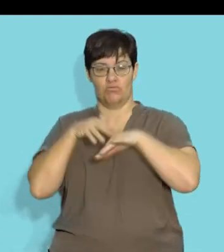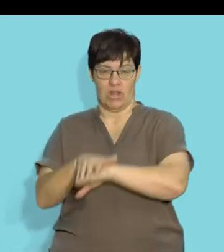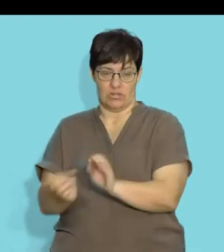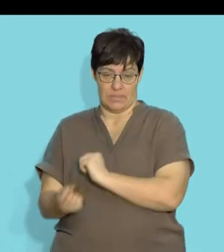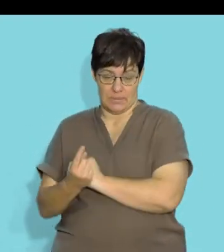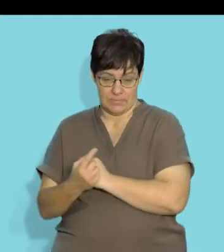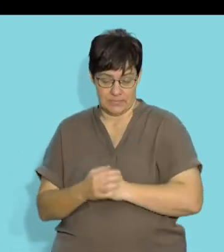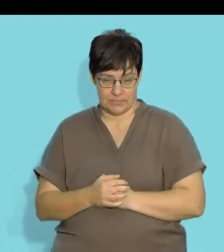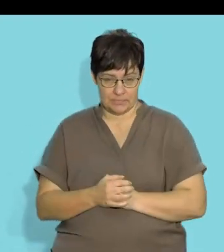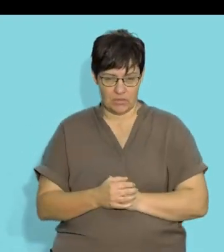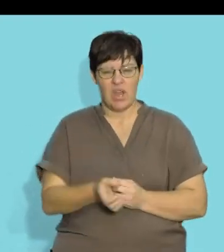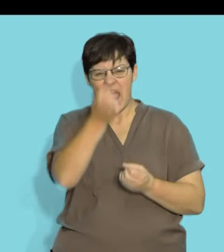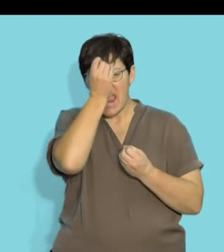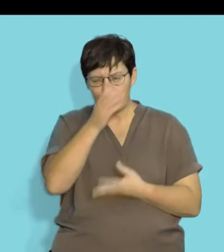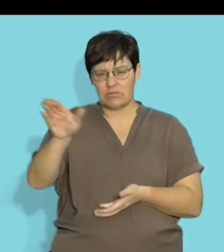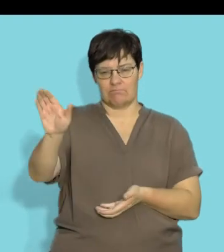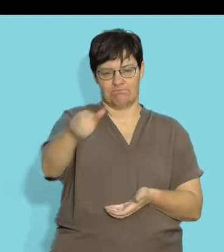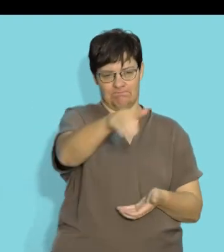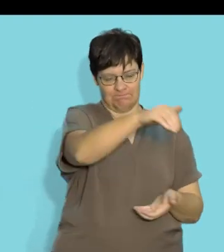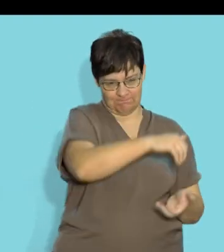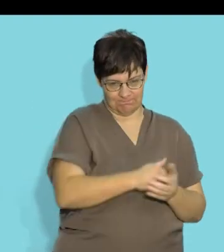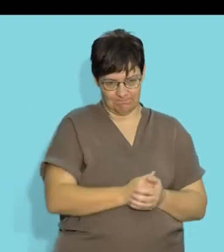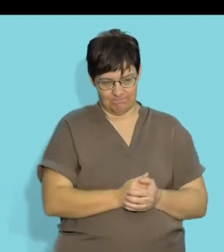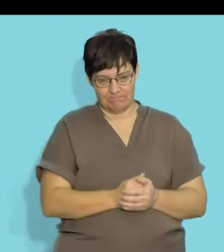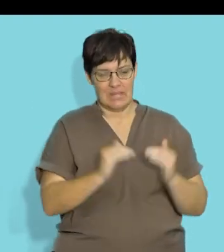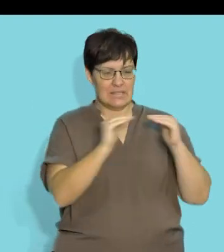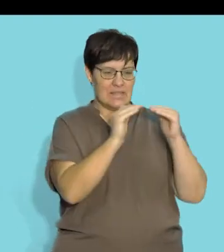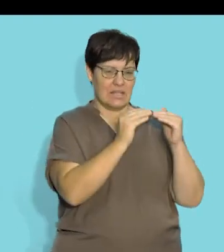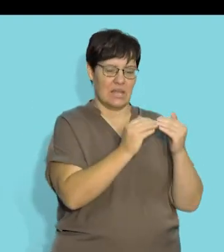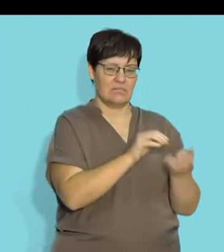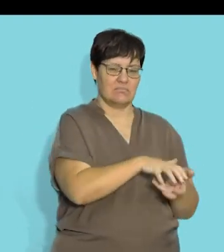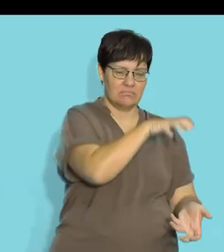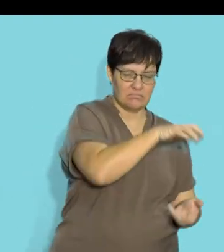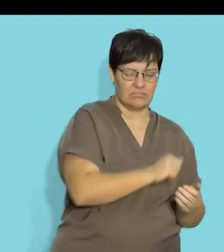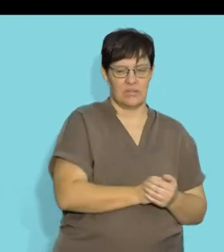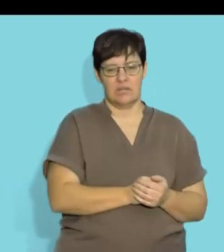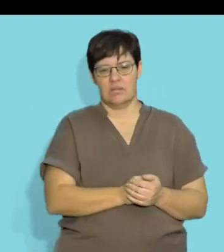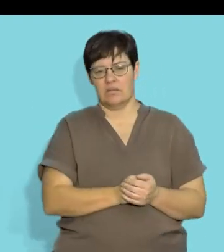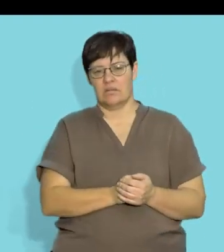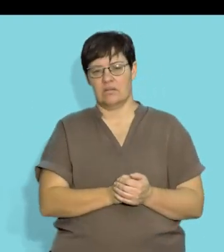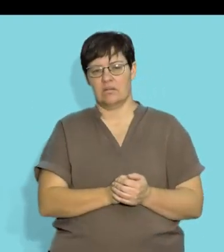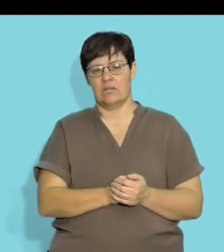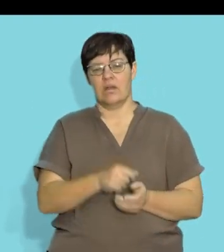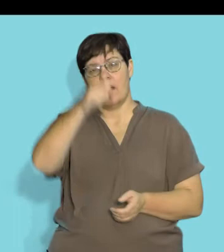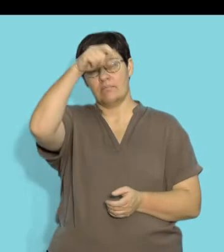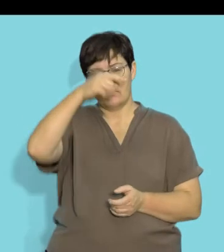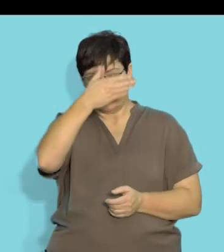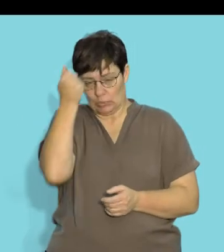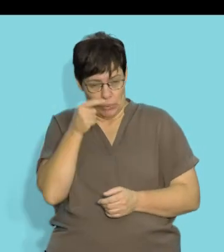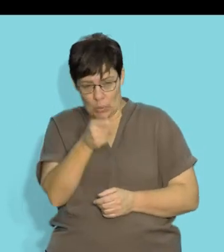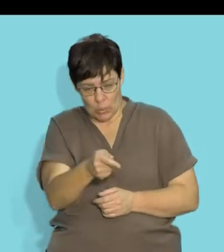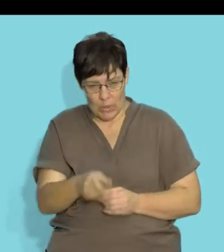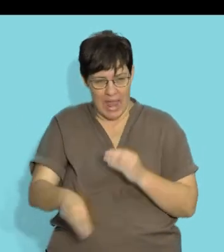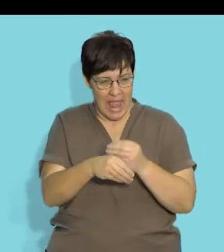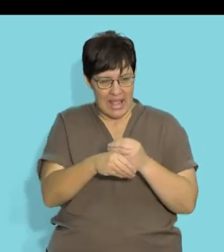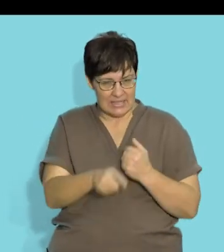the data in terms of the volume of the standard solution, volume of the solution of unknown concentration. But